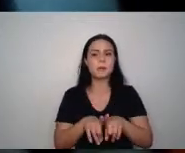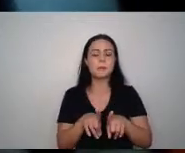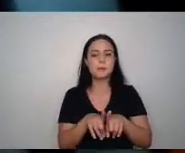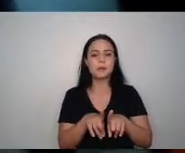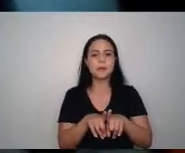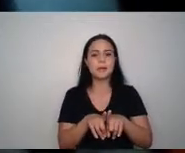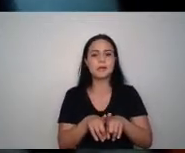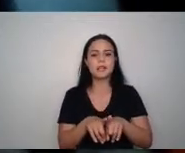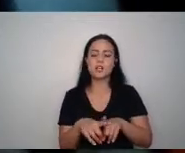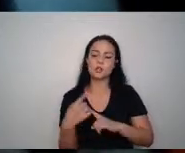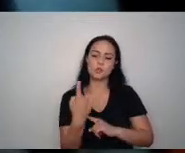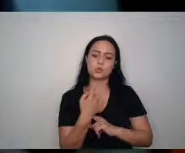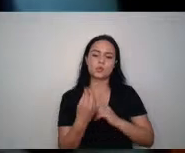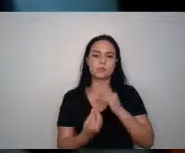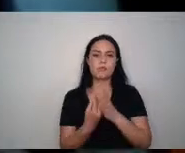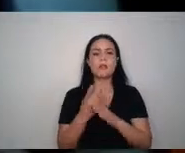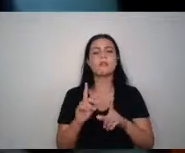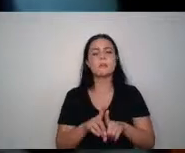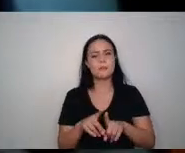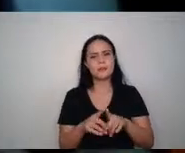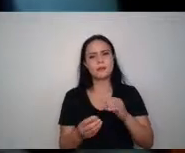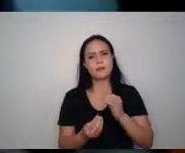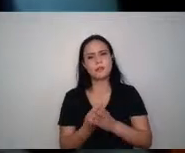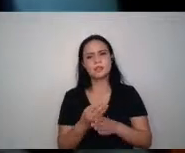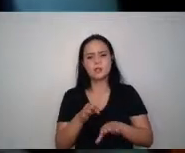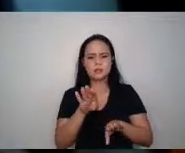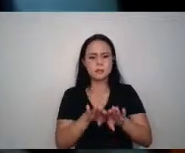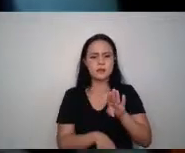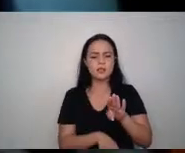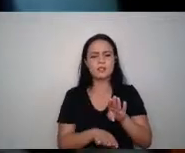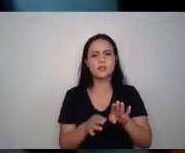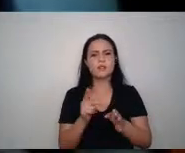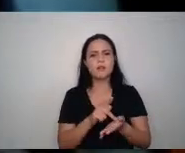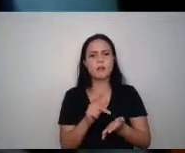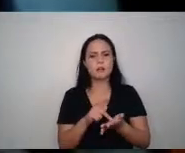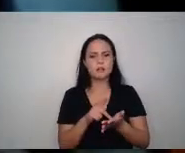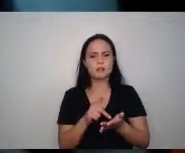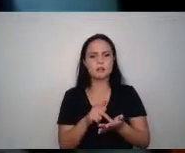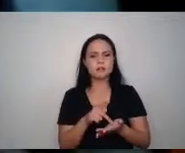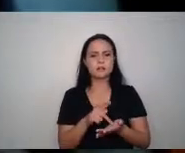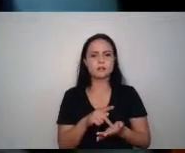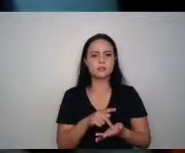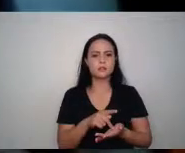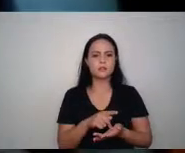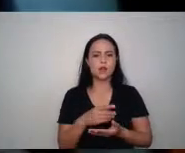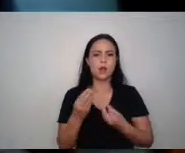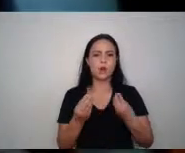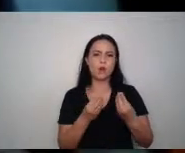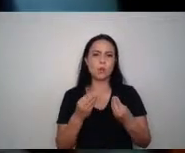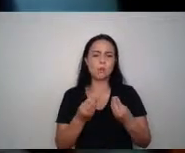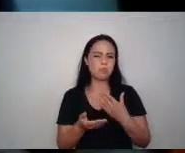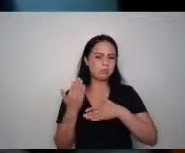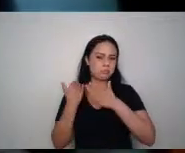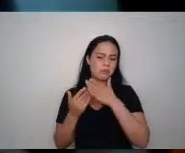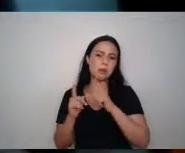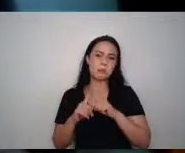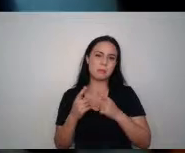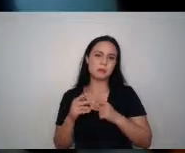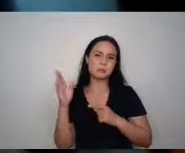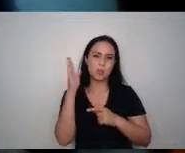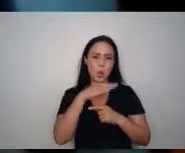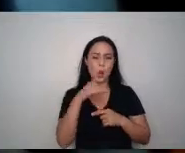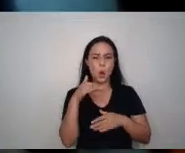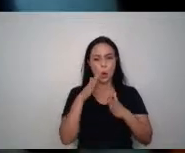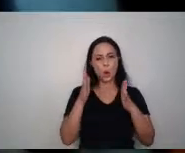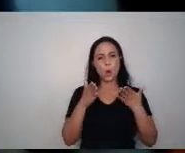they can be as prejudicious as people, and they have been generating discrimination in